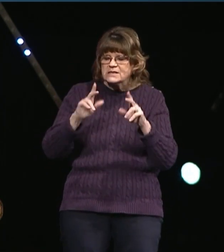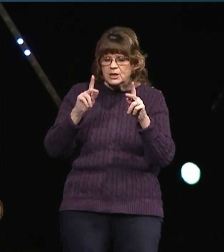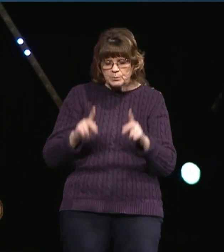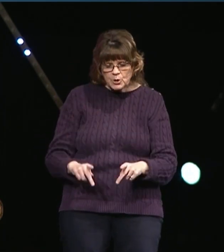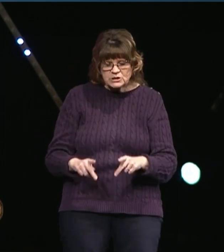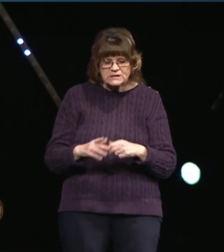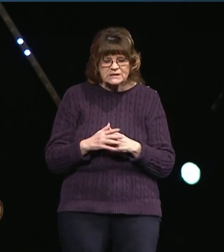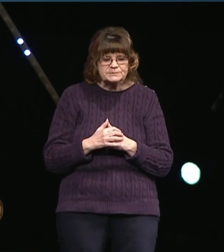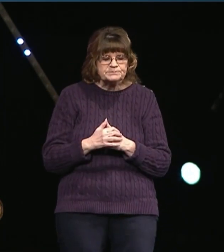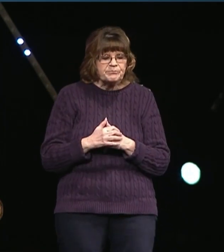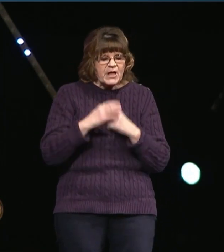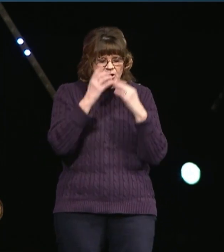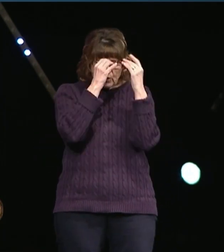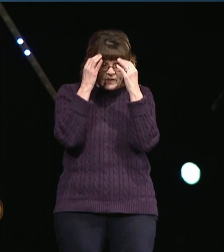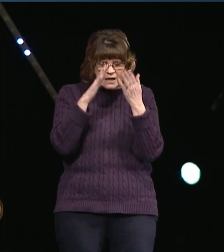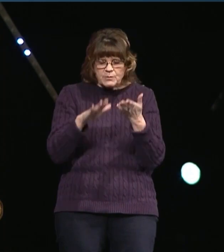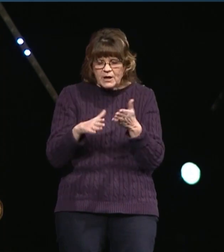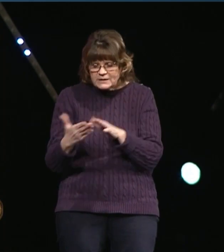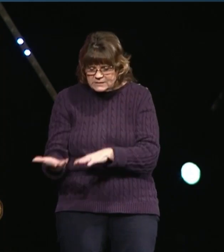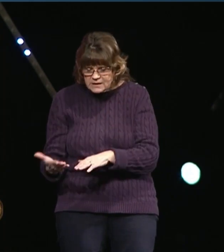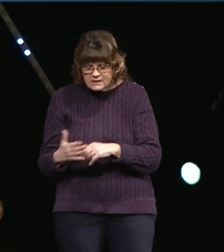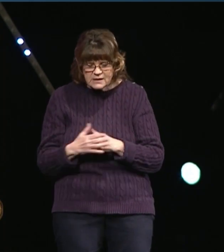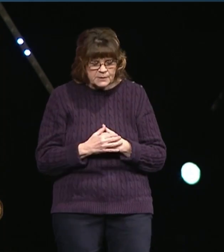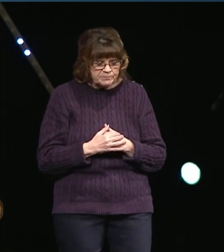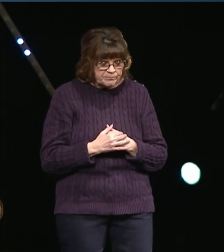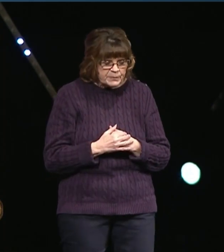Before I end,